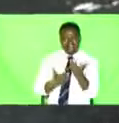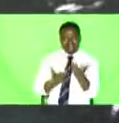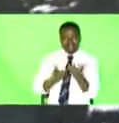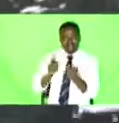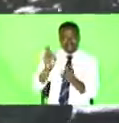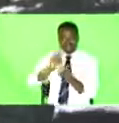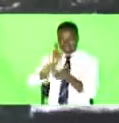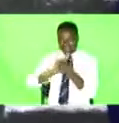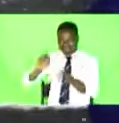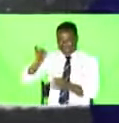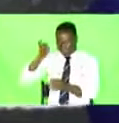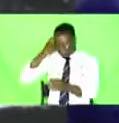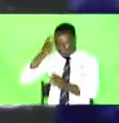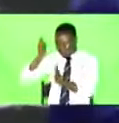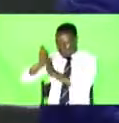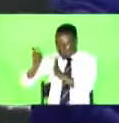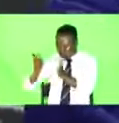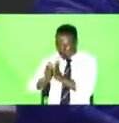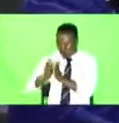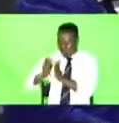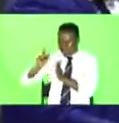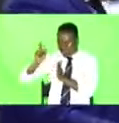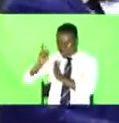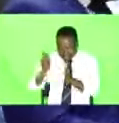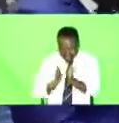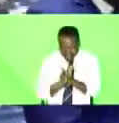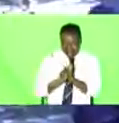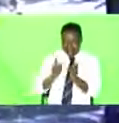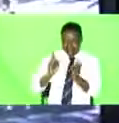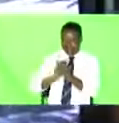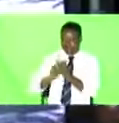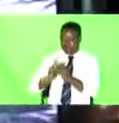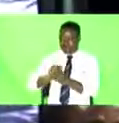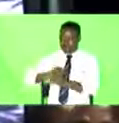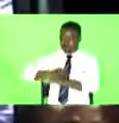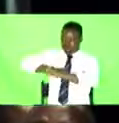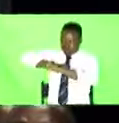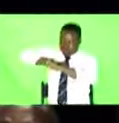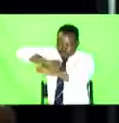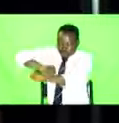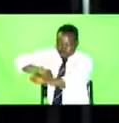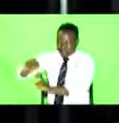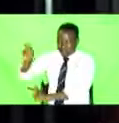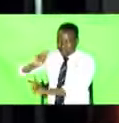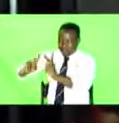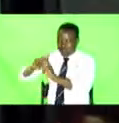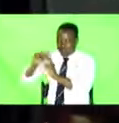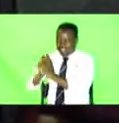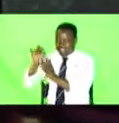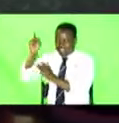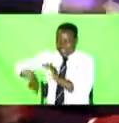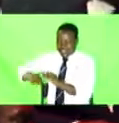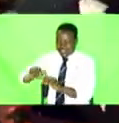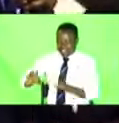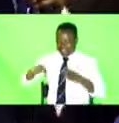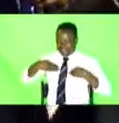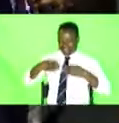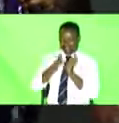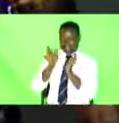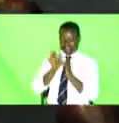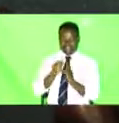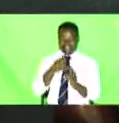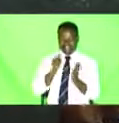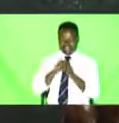governmental laws to shield their people from being converted. They say that in this